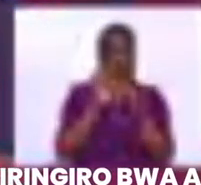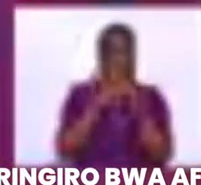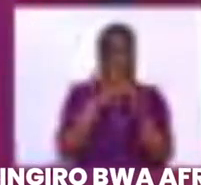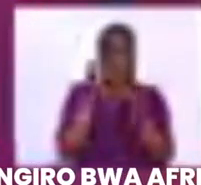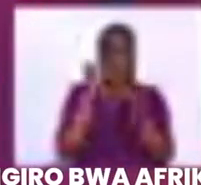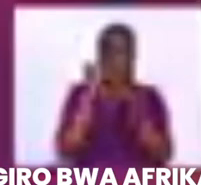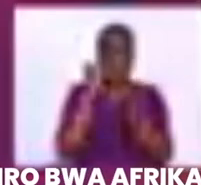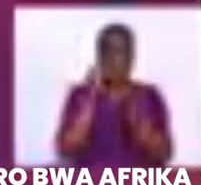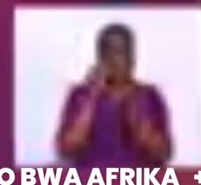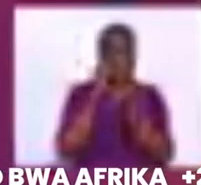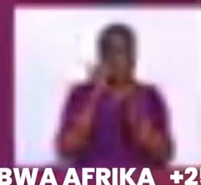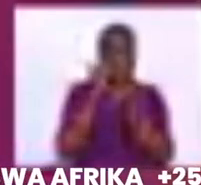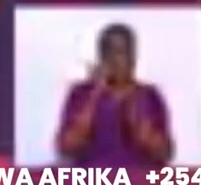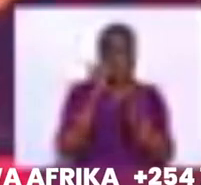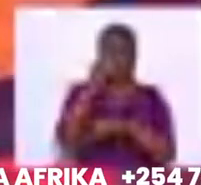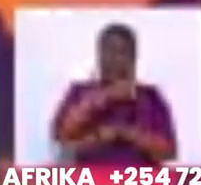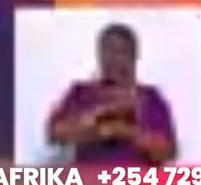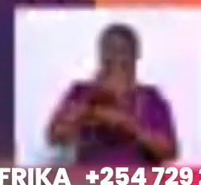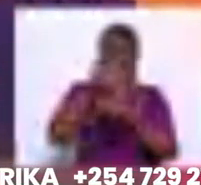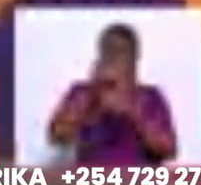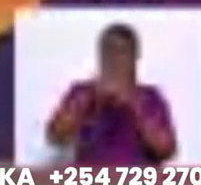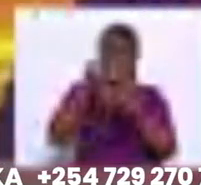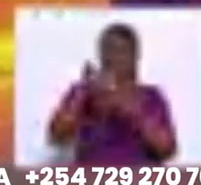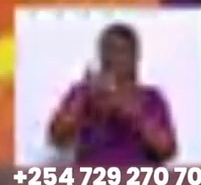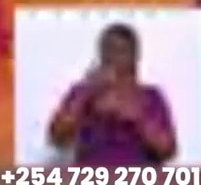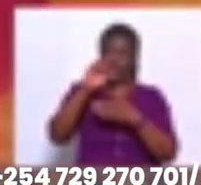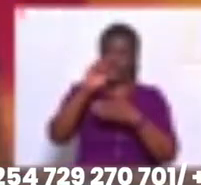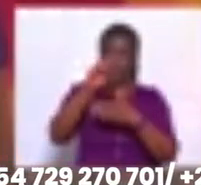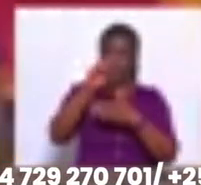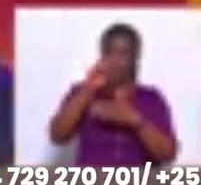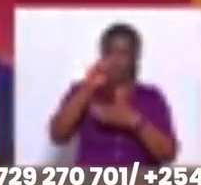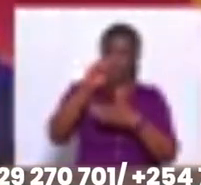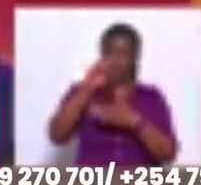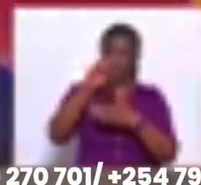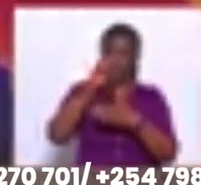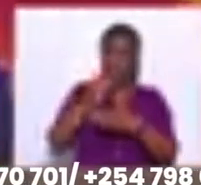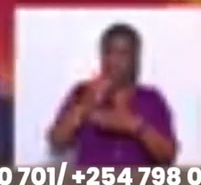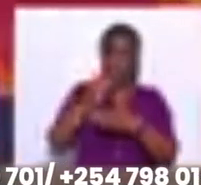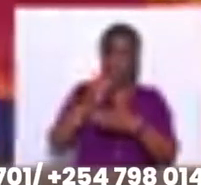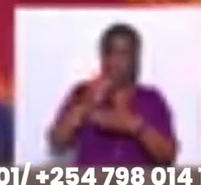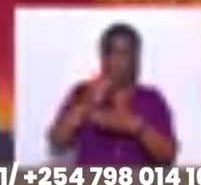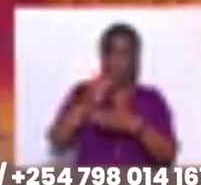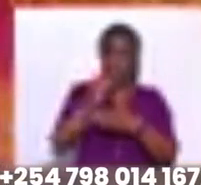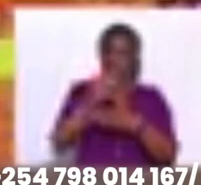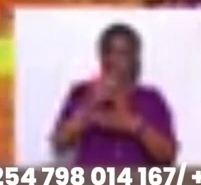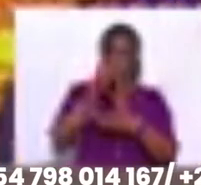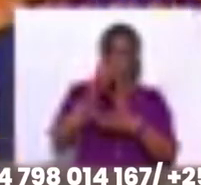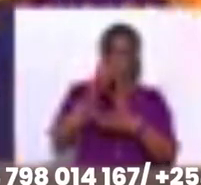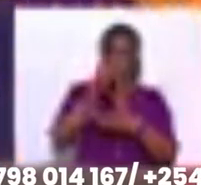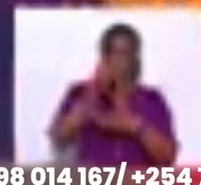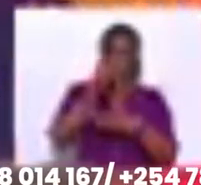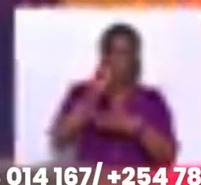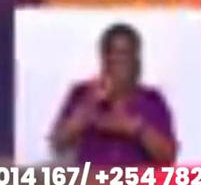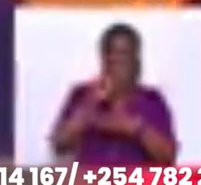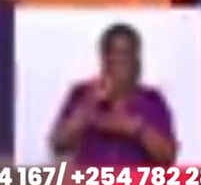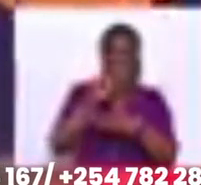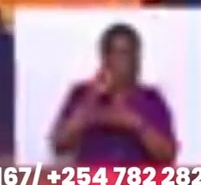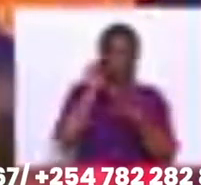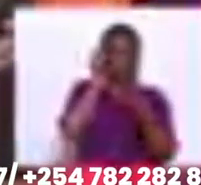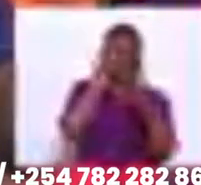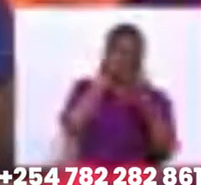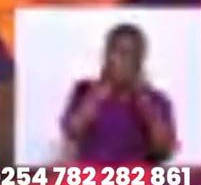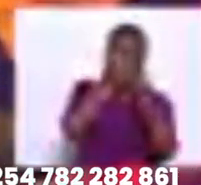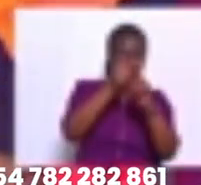before, 1 day after your chemotherapy session, the chemotherapy targets specifically the cancer